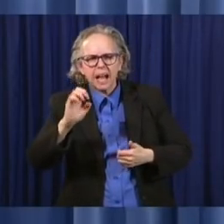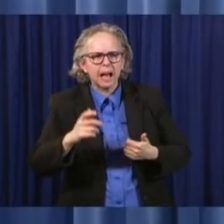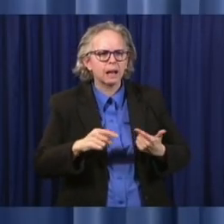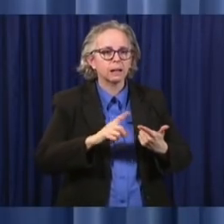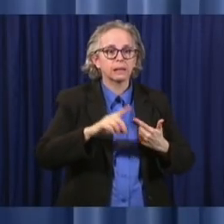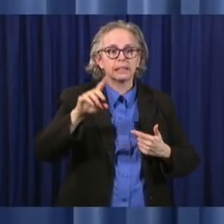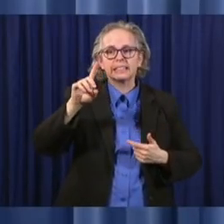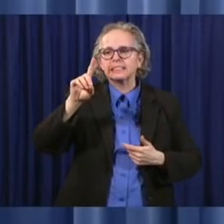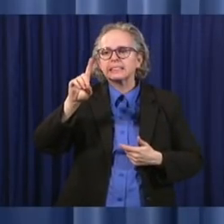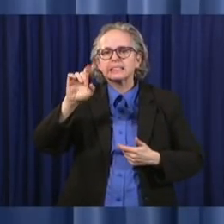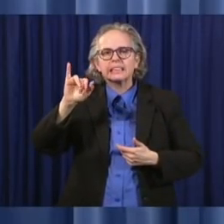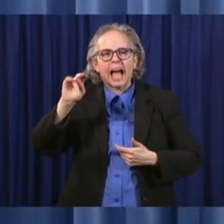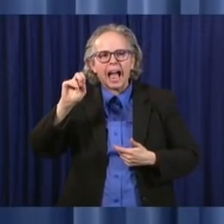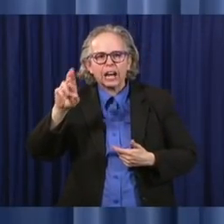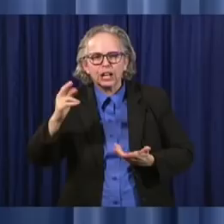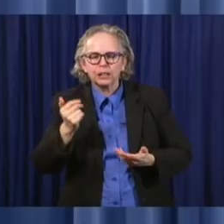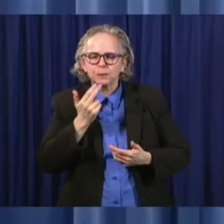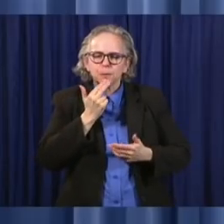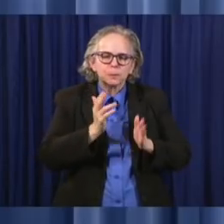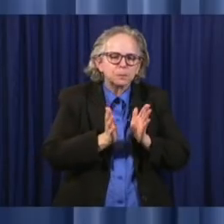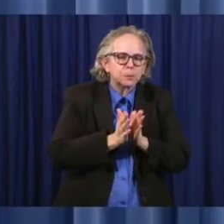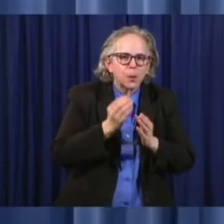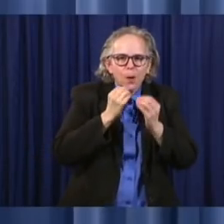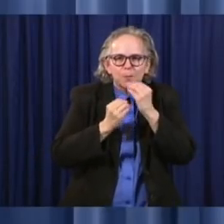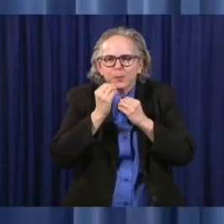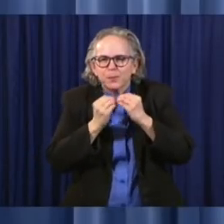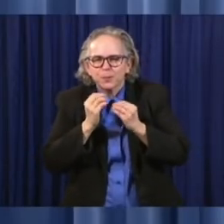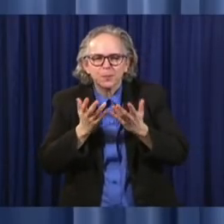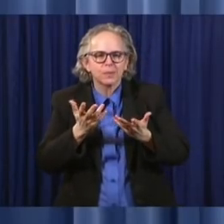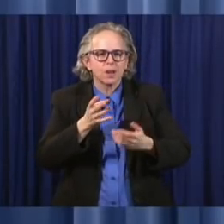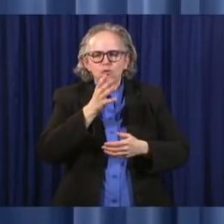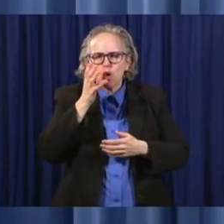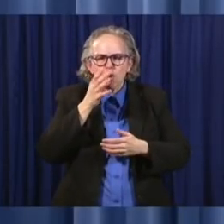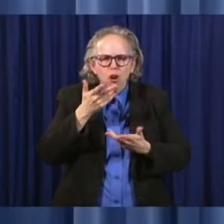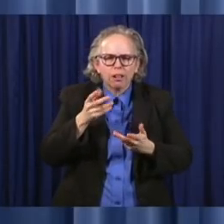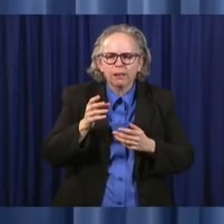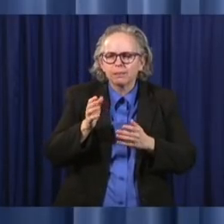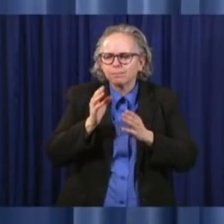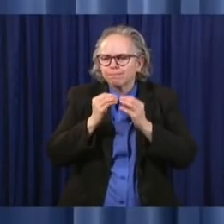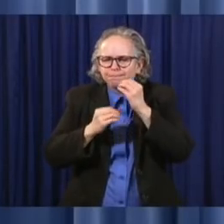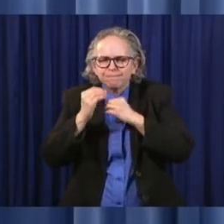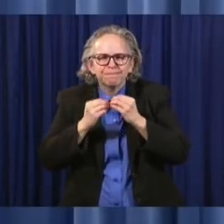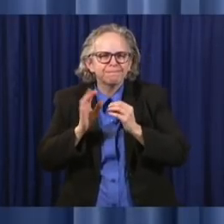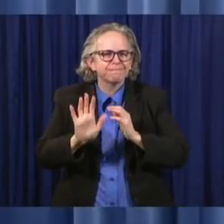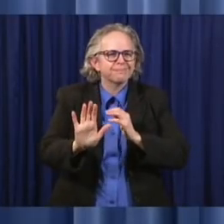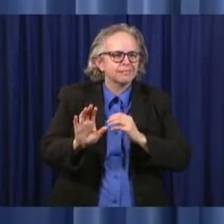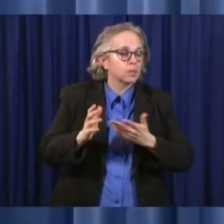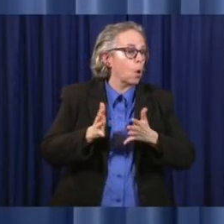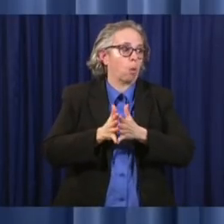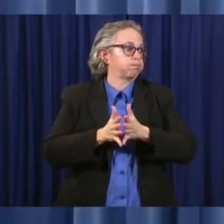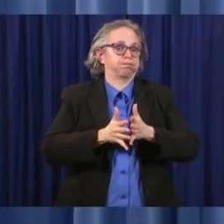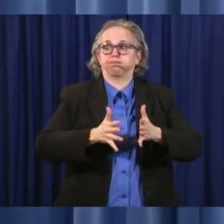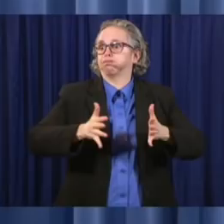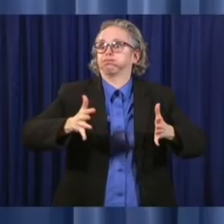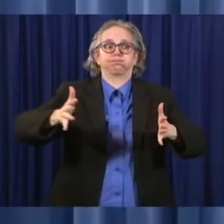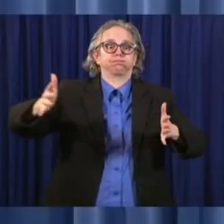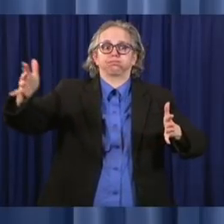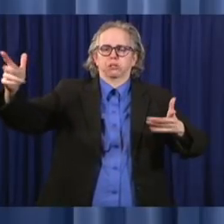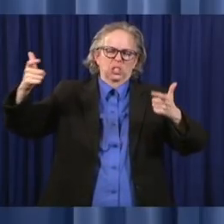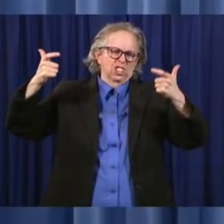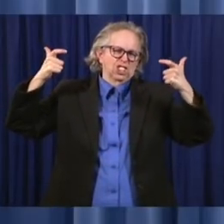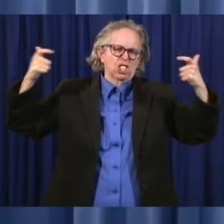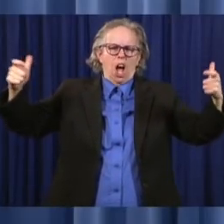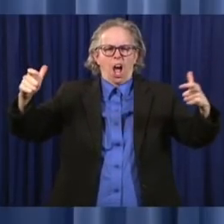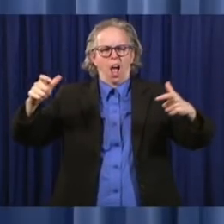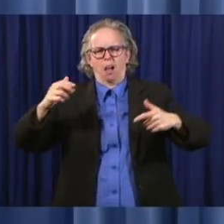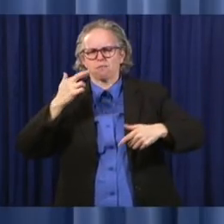very small diner in rural Ohio to a chain of restaurants. And so we